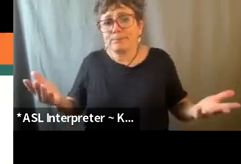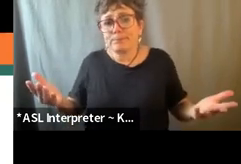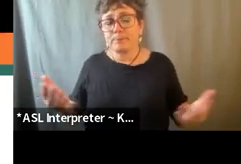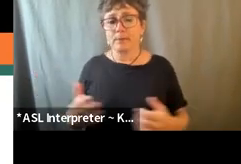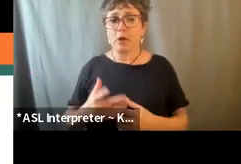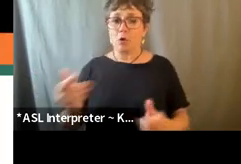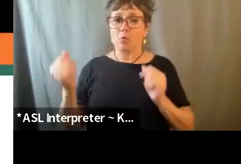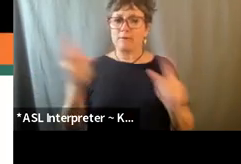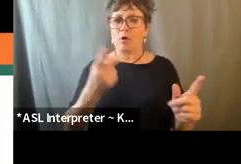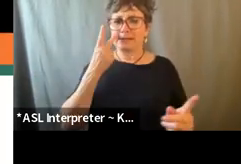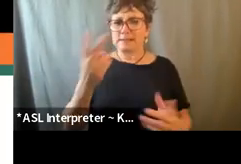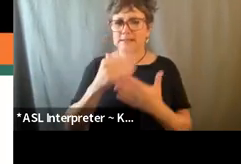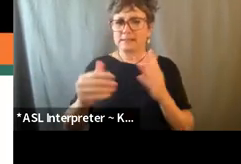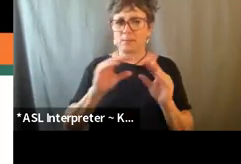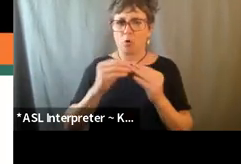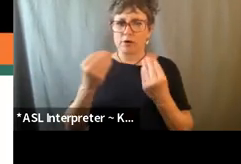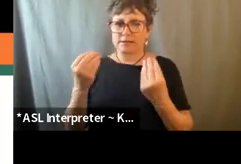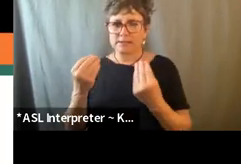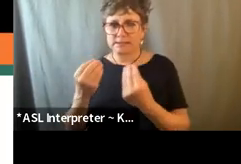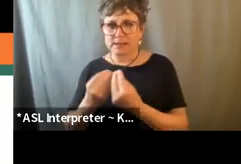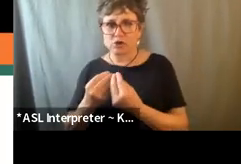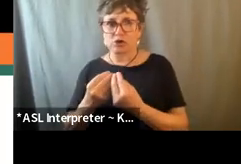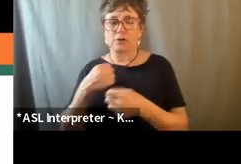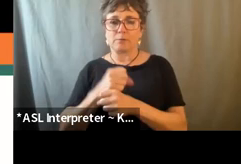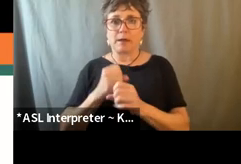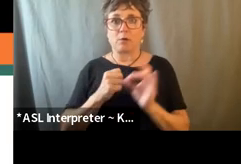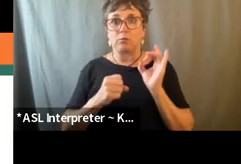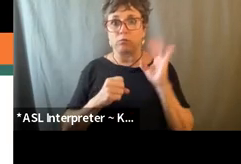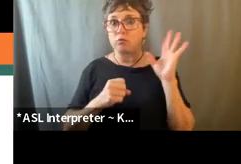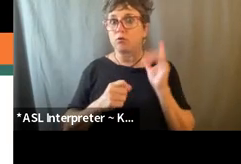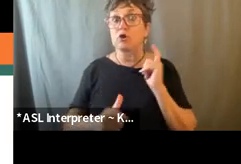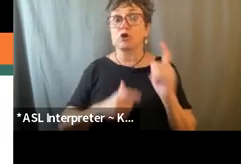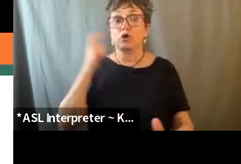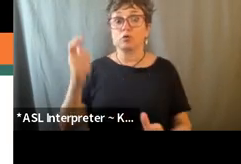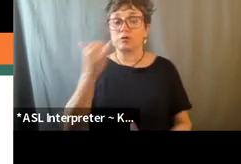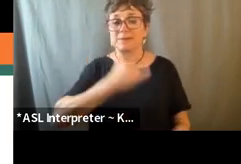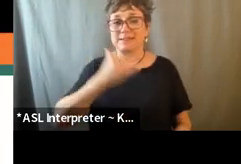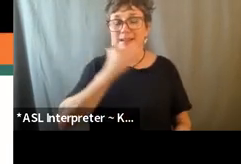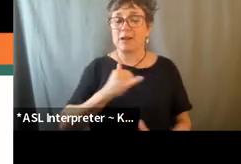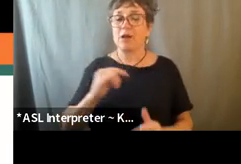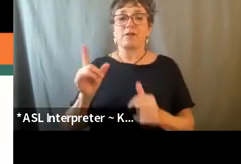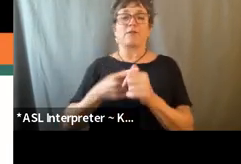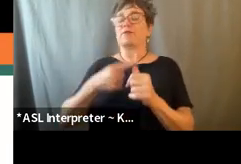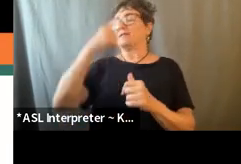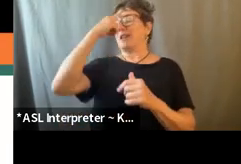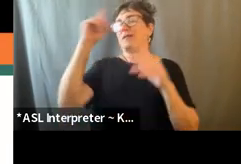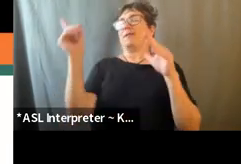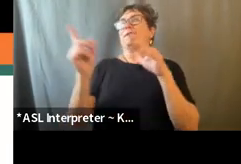seen some sort of organization to make a major mistake. The first one that comes to mind, I don't know why,